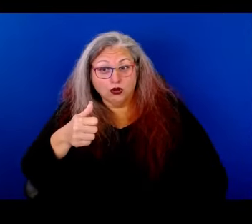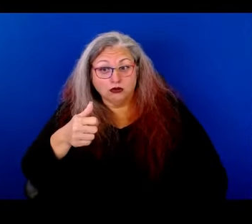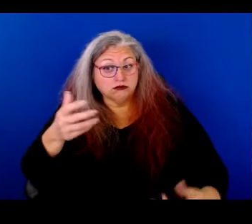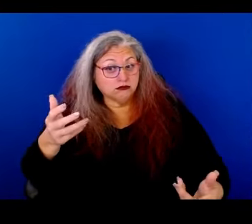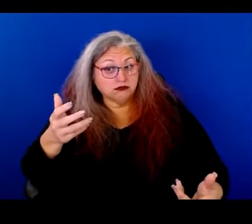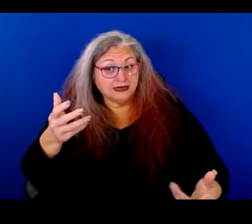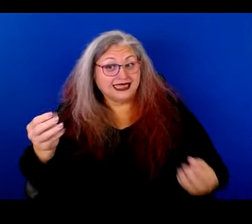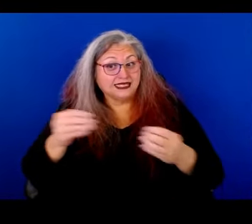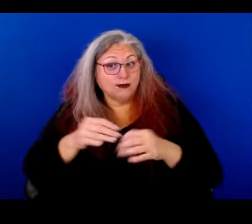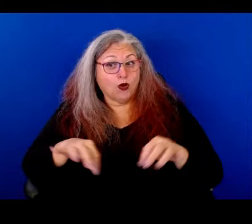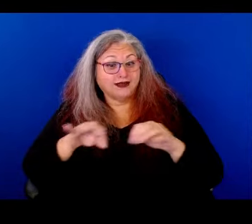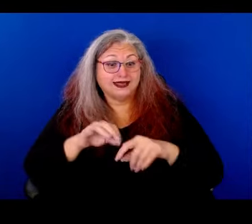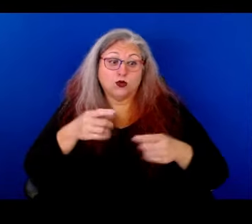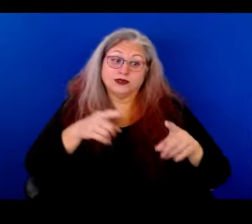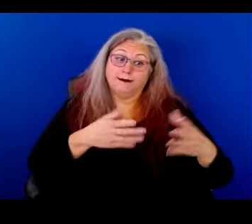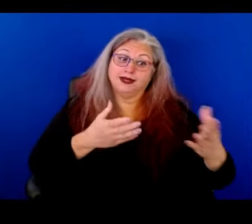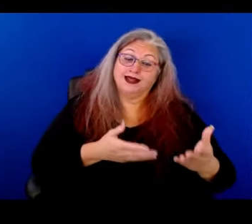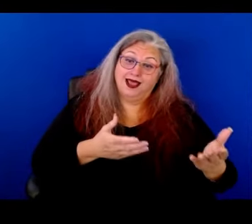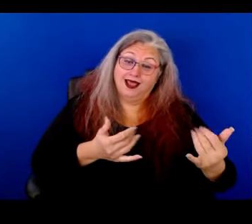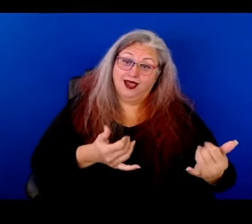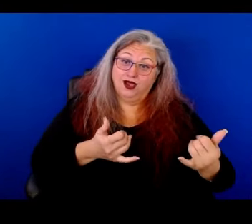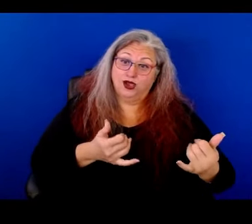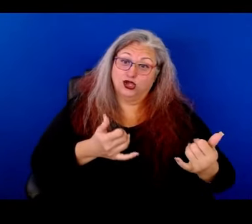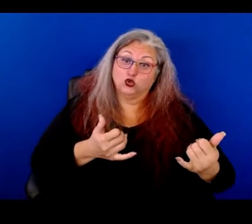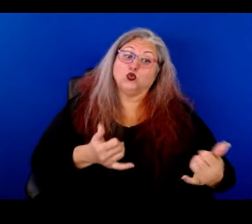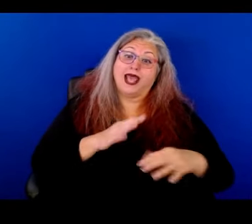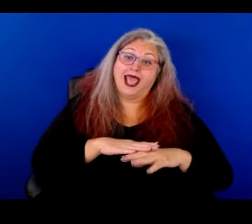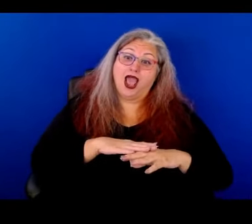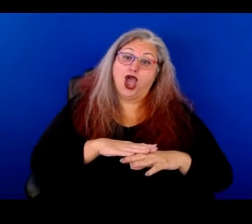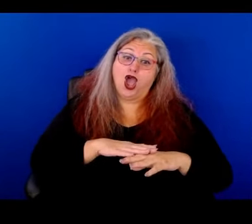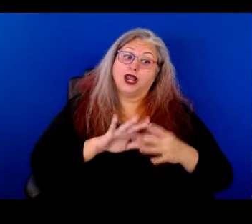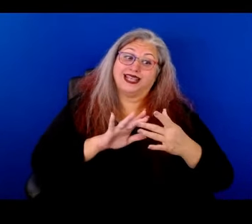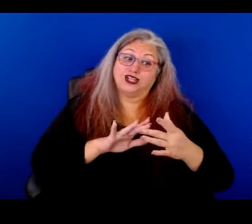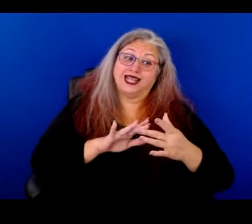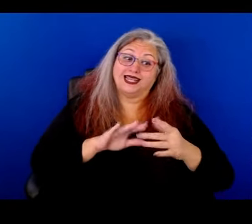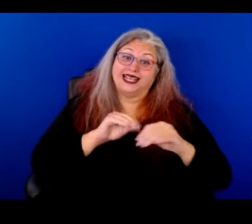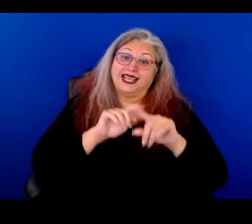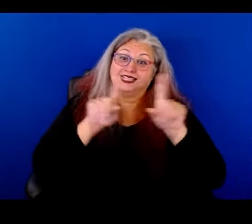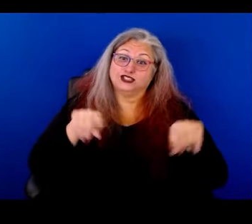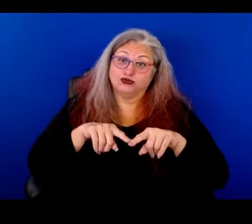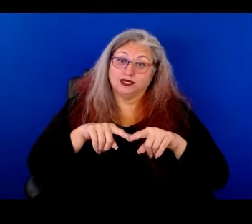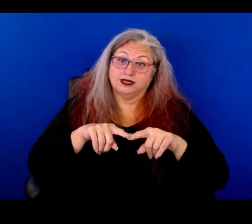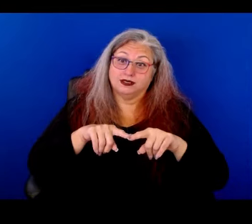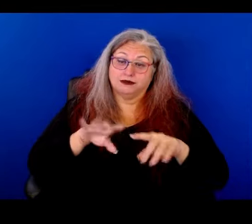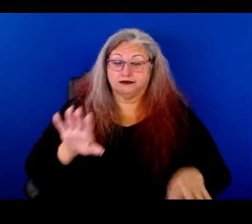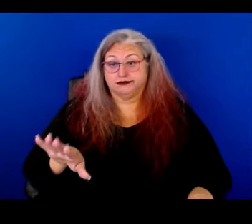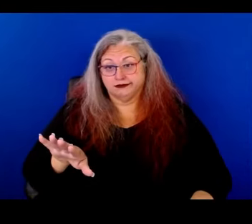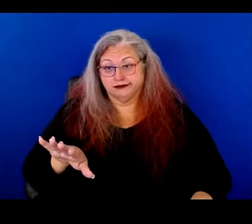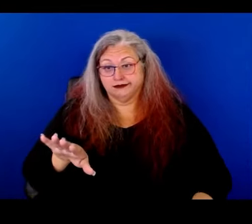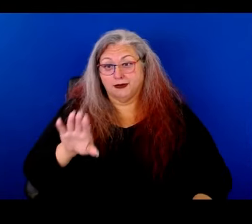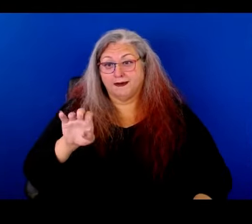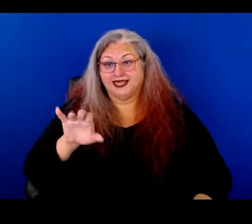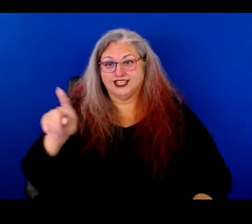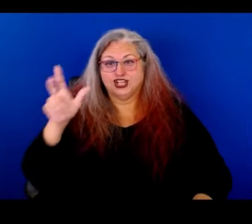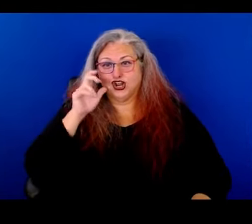tomorrow is more important than what's happening right now, today, online, in screenshots.